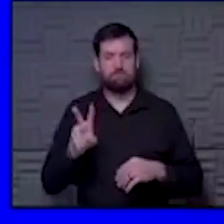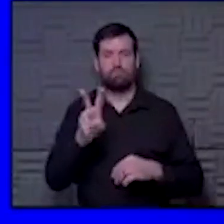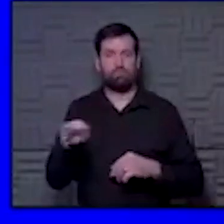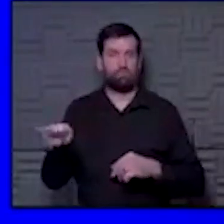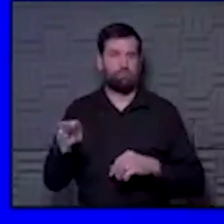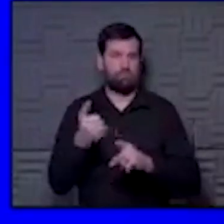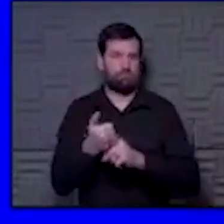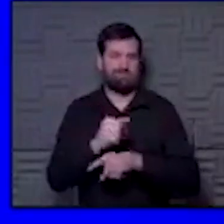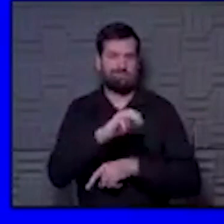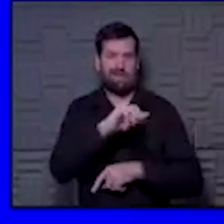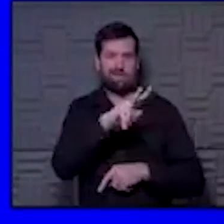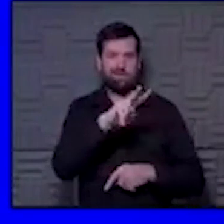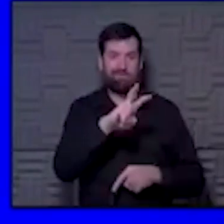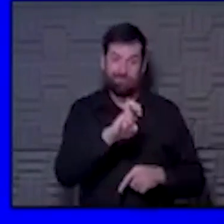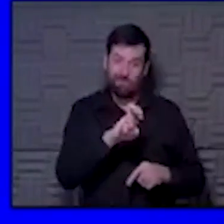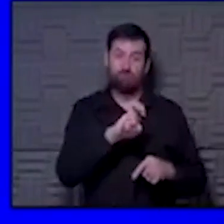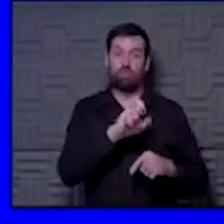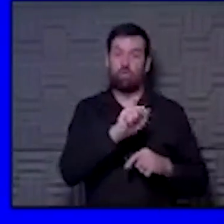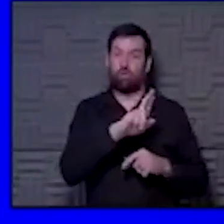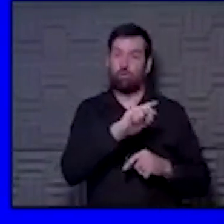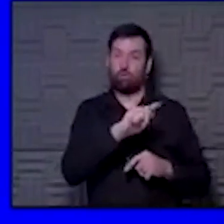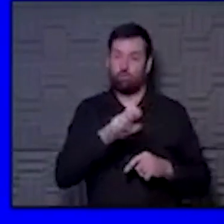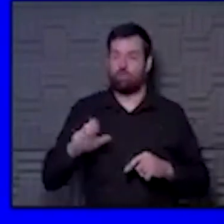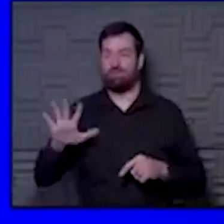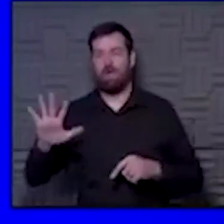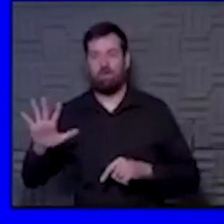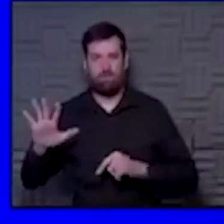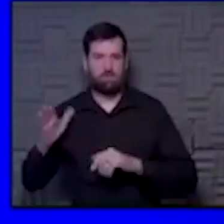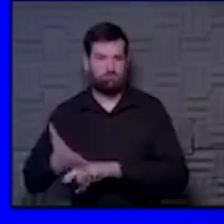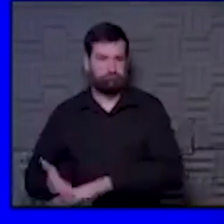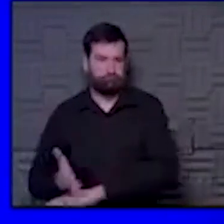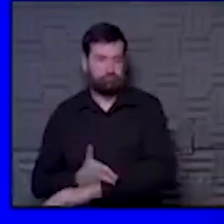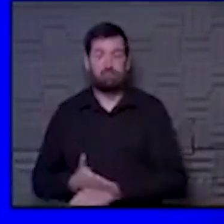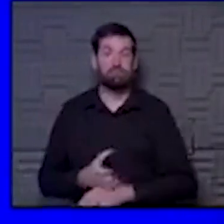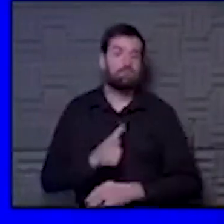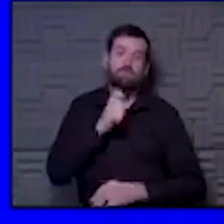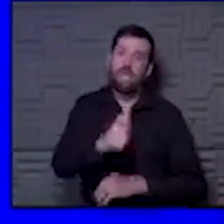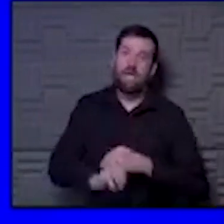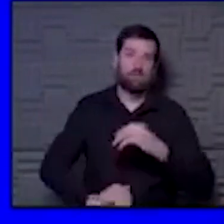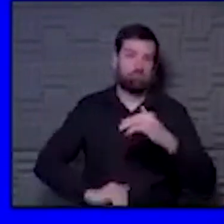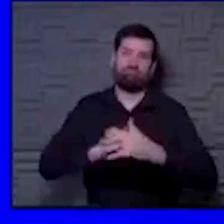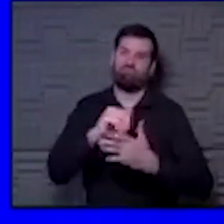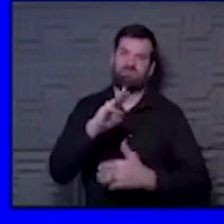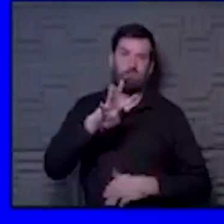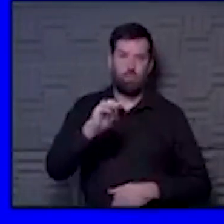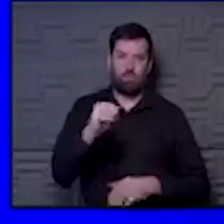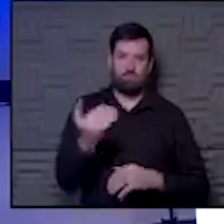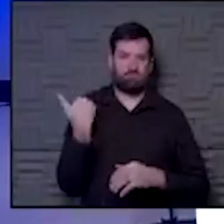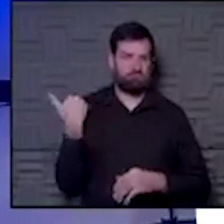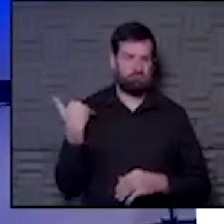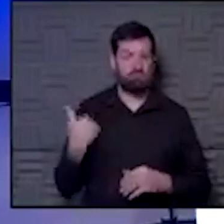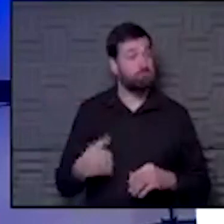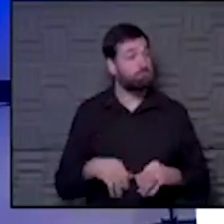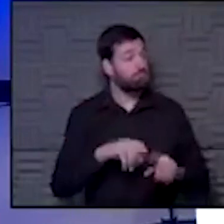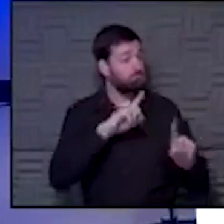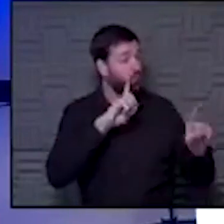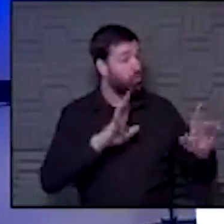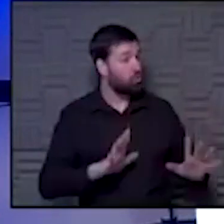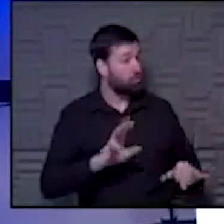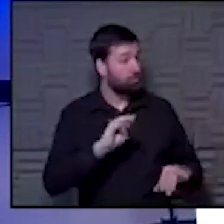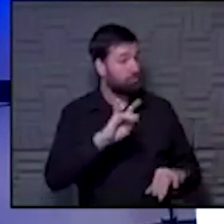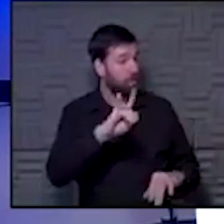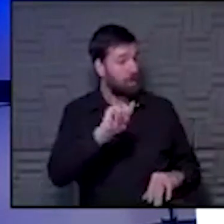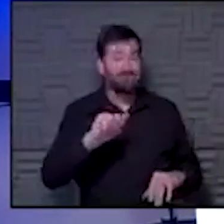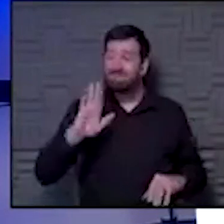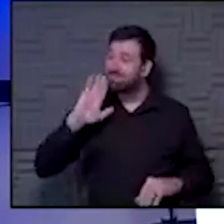of those active and 5 in the recovery phase. So they're holding steady, not up to that 40 where they had been at one point. Reporter questions.